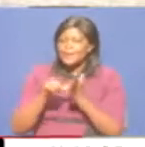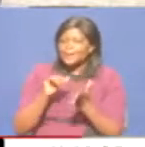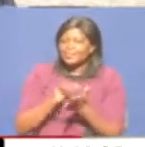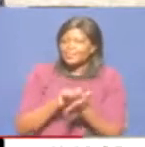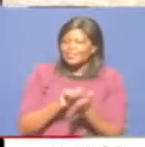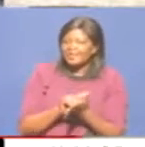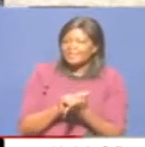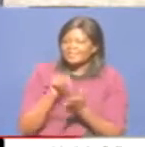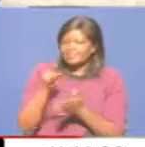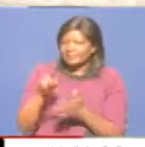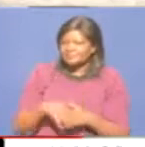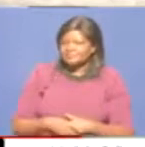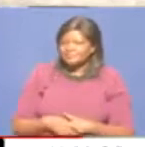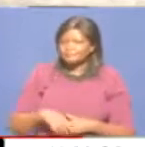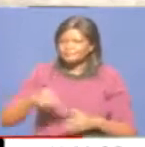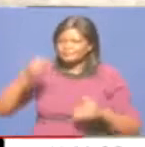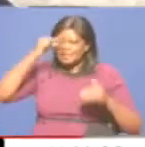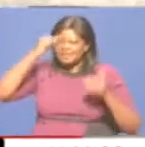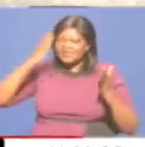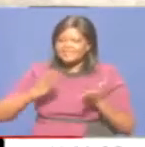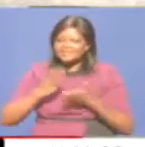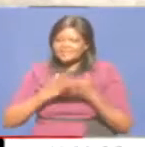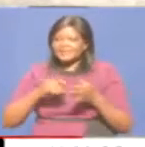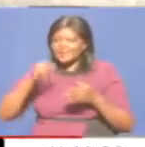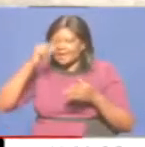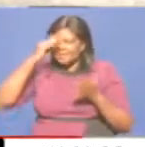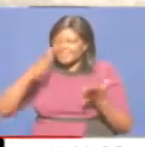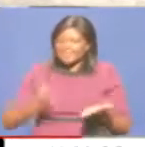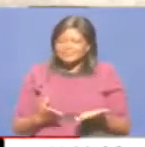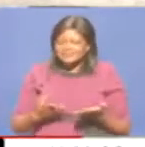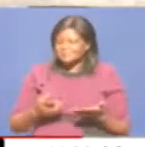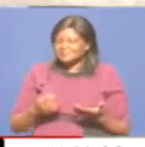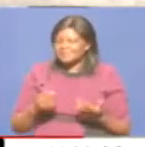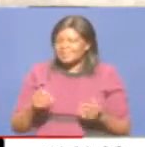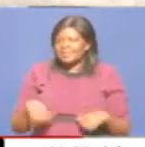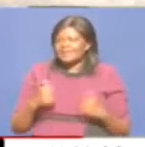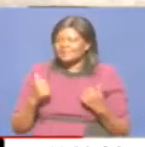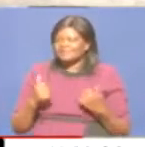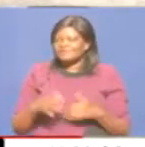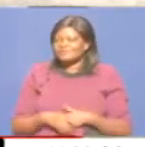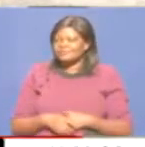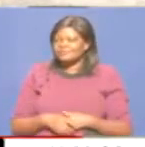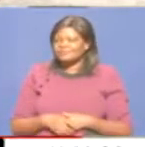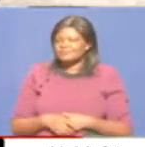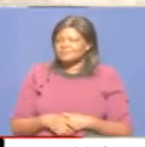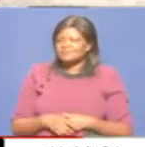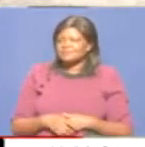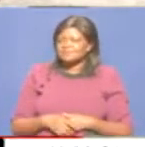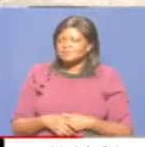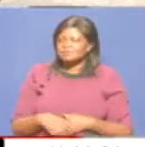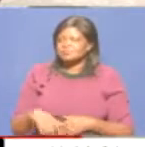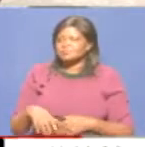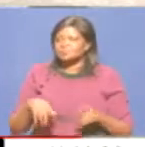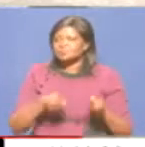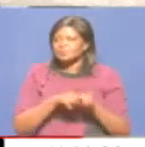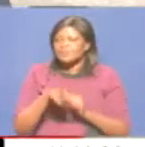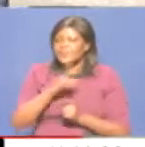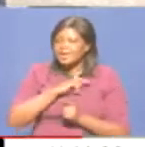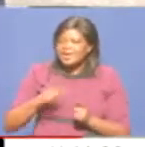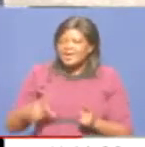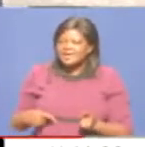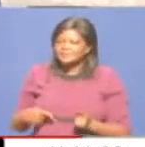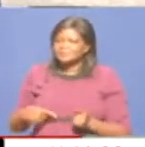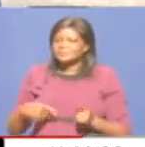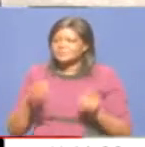these governors, some governors actually live like lords. Kings, actually. Yes. Like kings. Mm-hmm. They